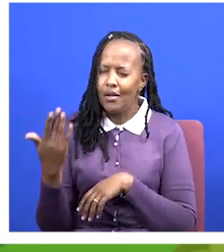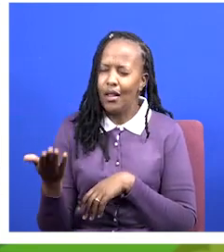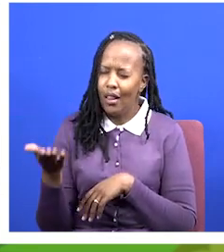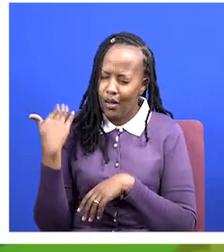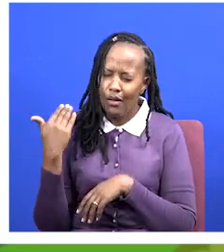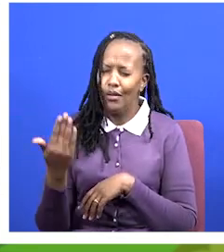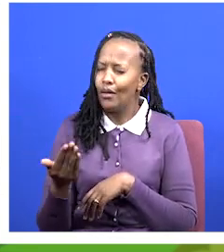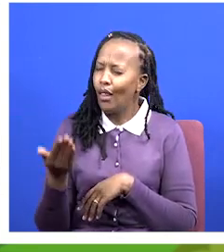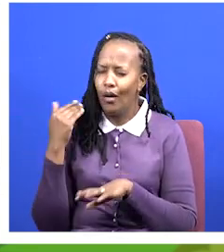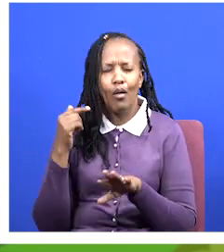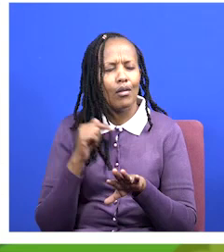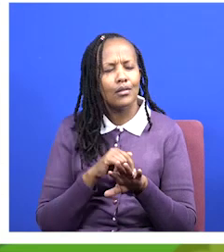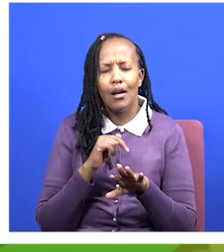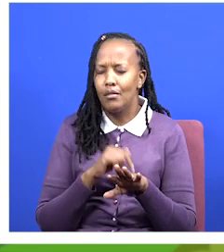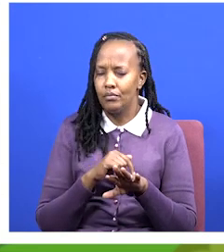Long, long, long ago,